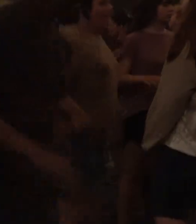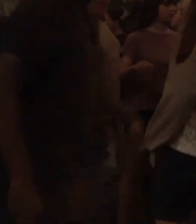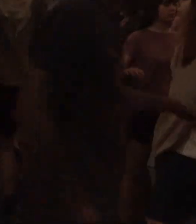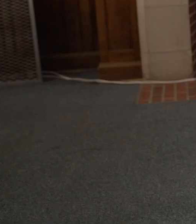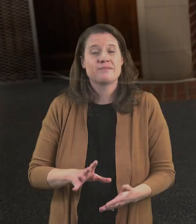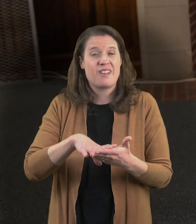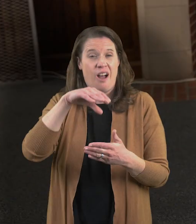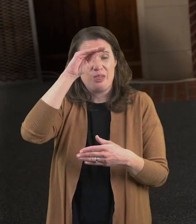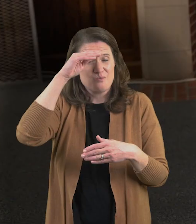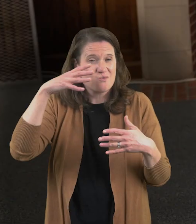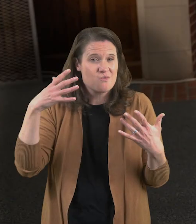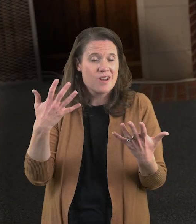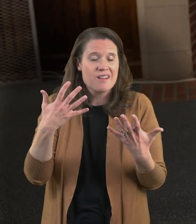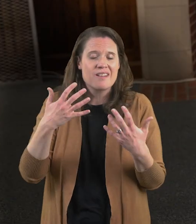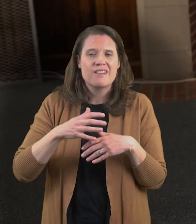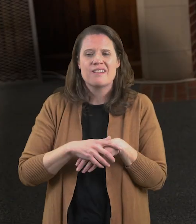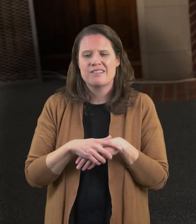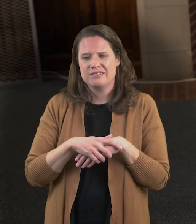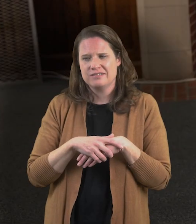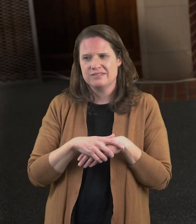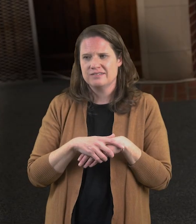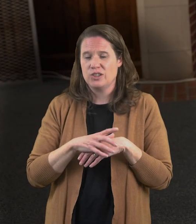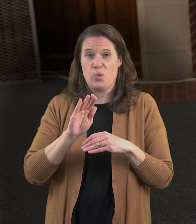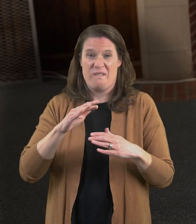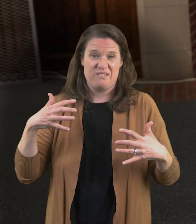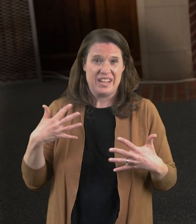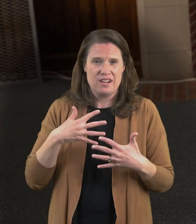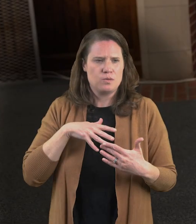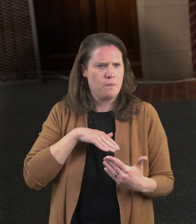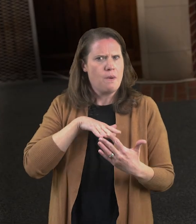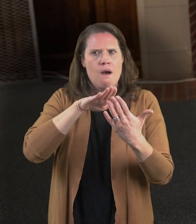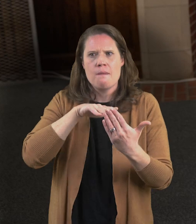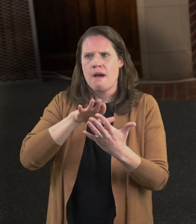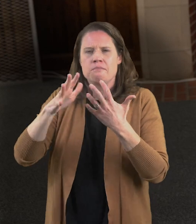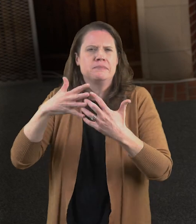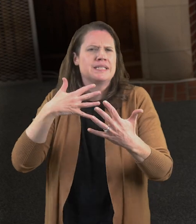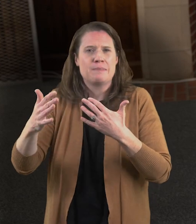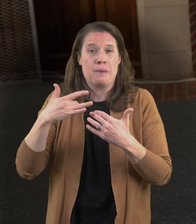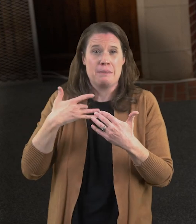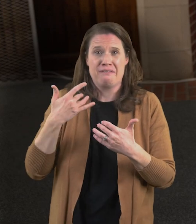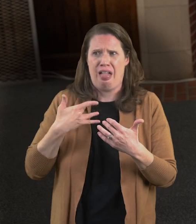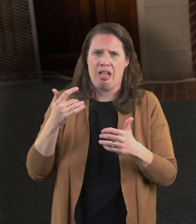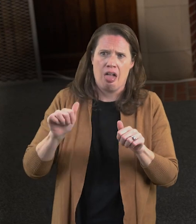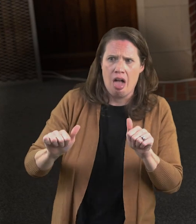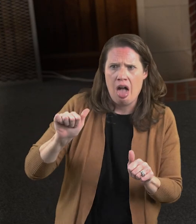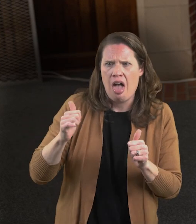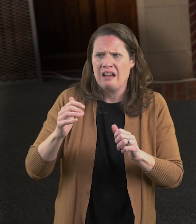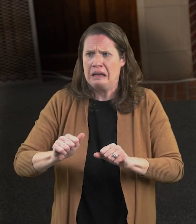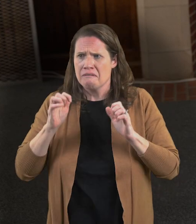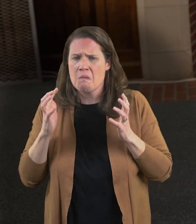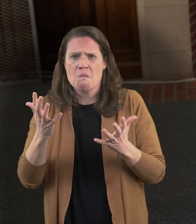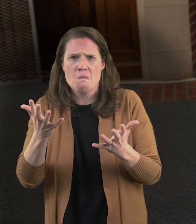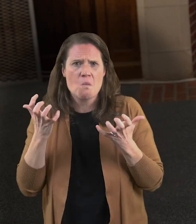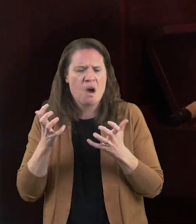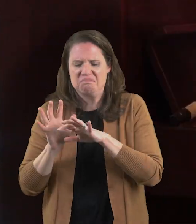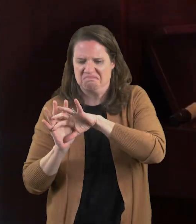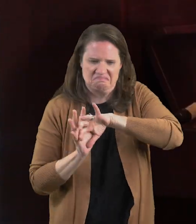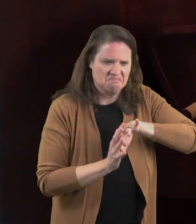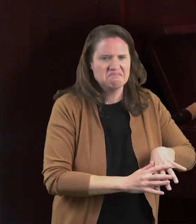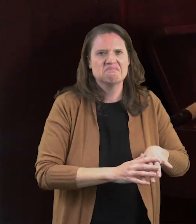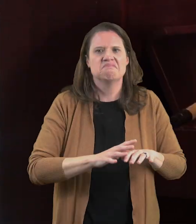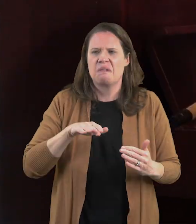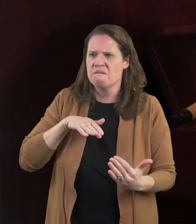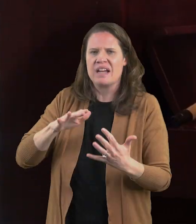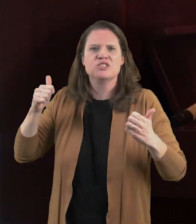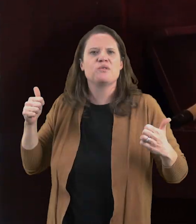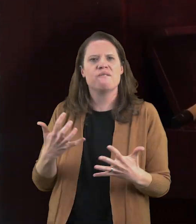dancing. Michaela. The biggest takeaway I got was face your fears, even if you feel like you want to give up.